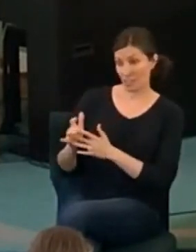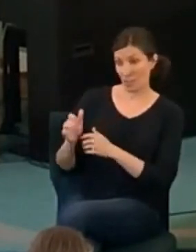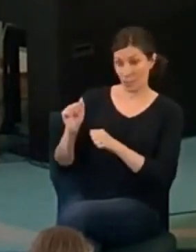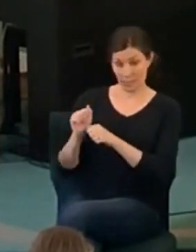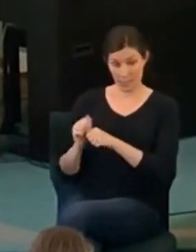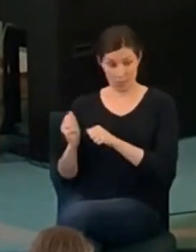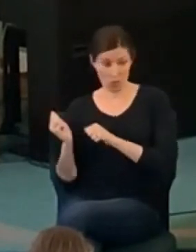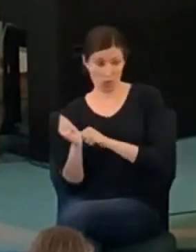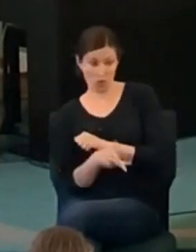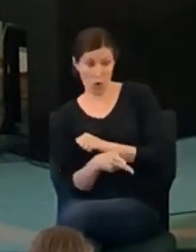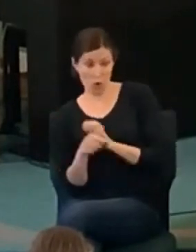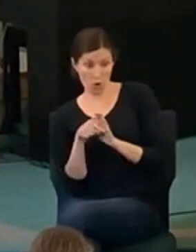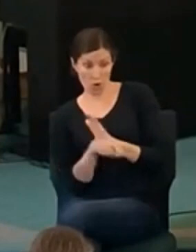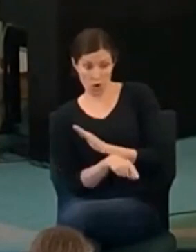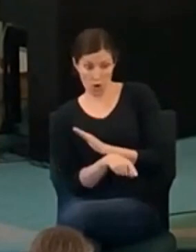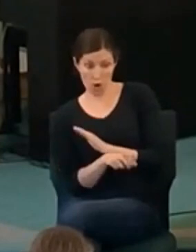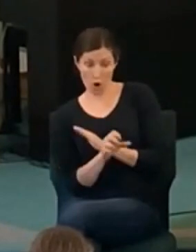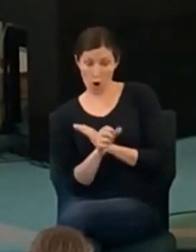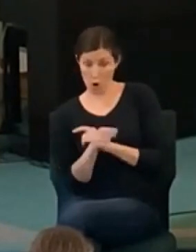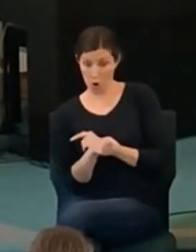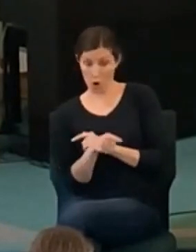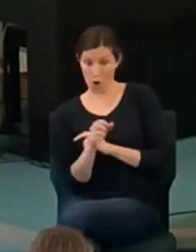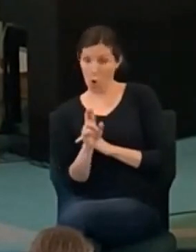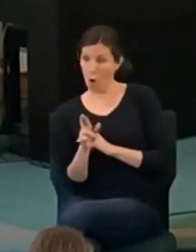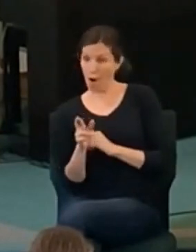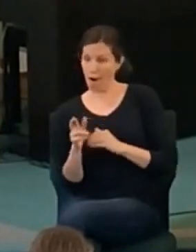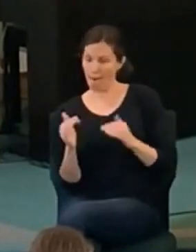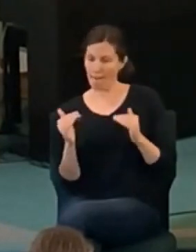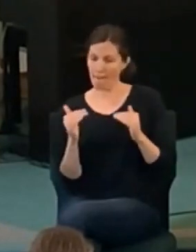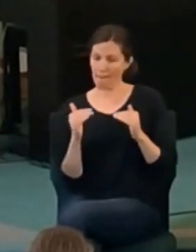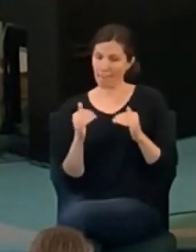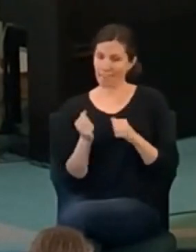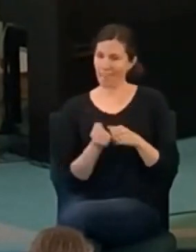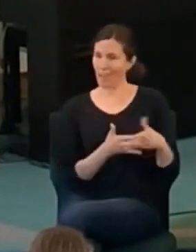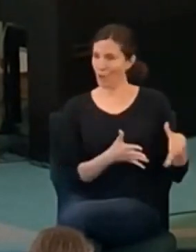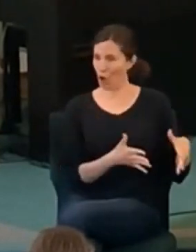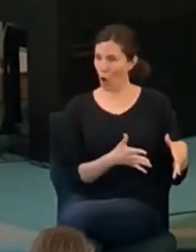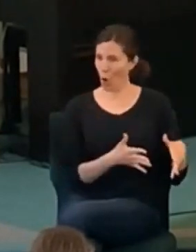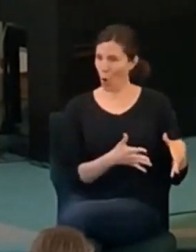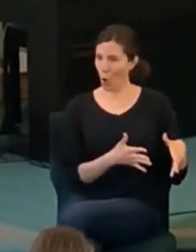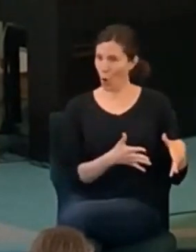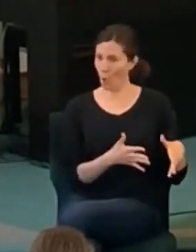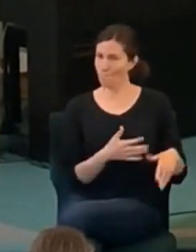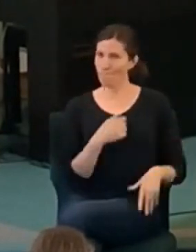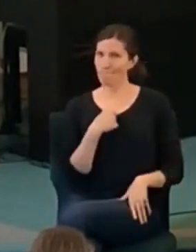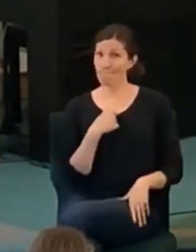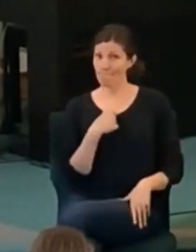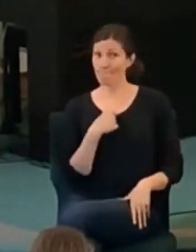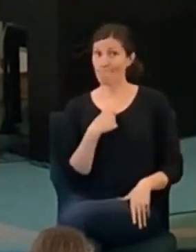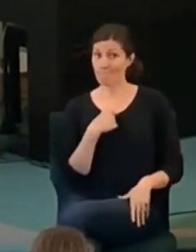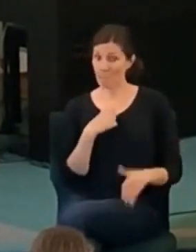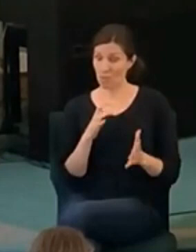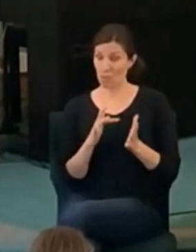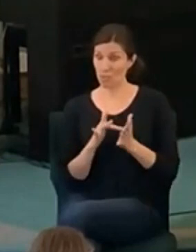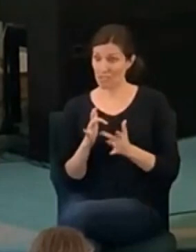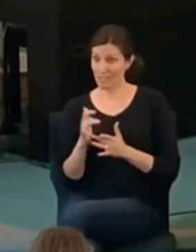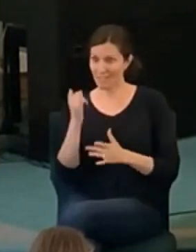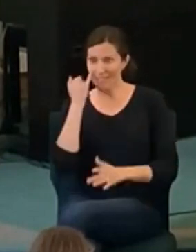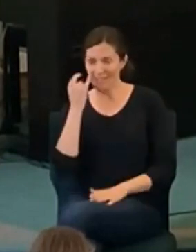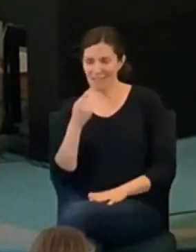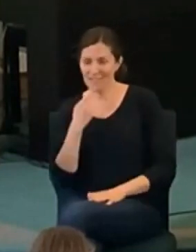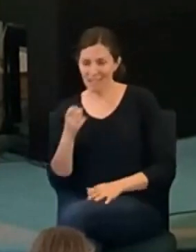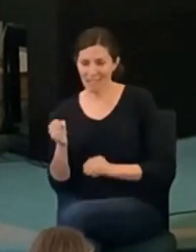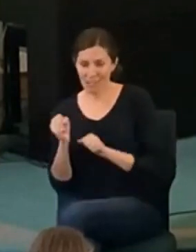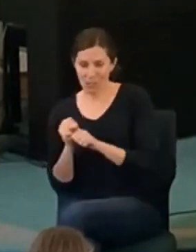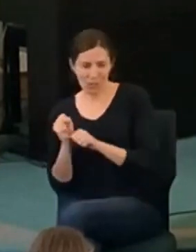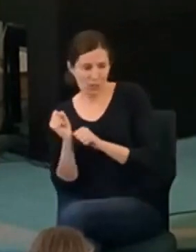this trap with the woman to catch her, and they also have a second trap that they're trying to catch Jesus in by